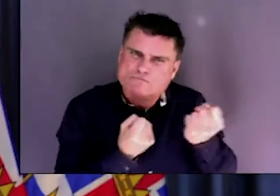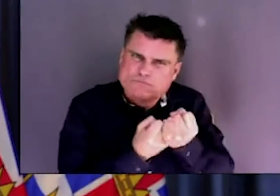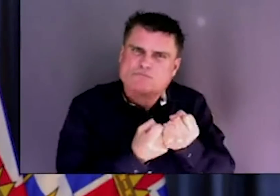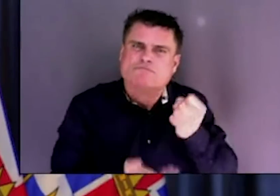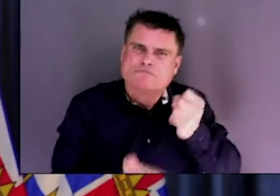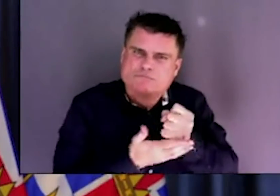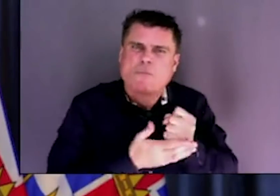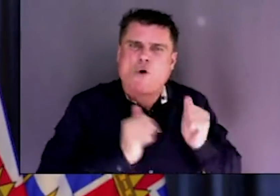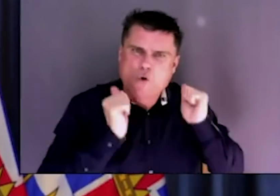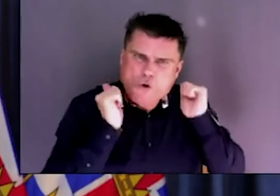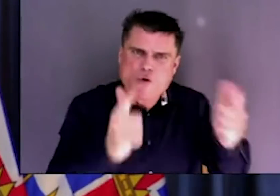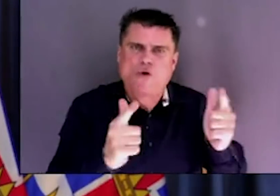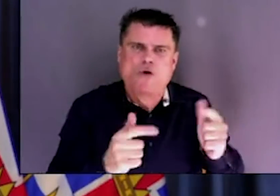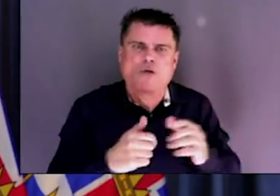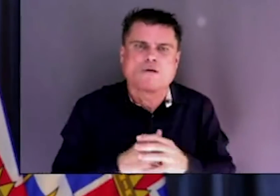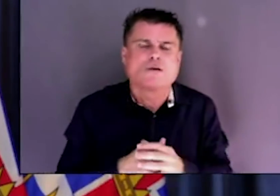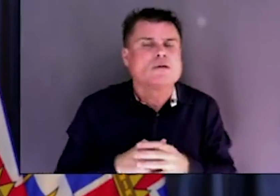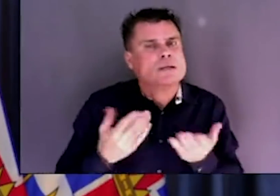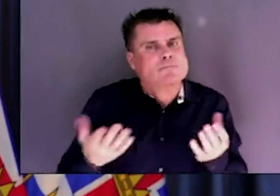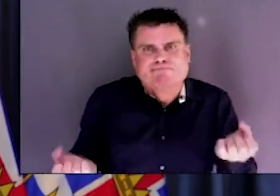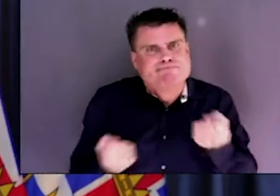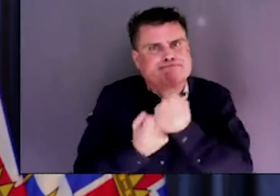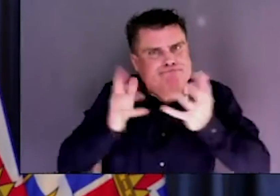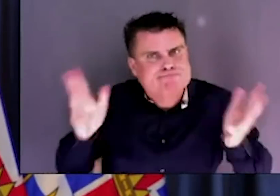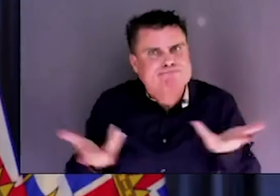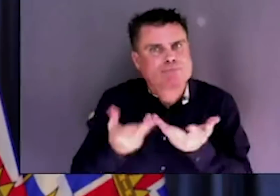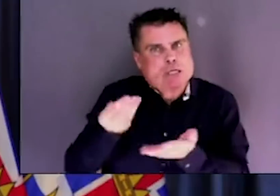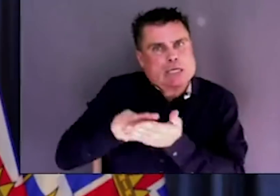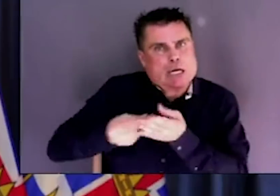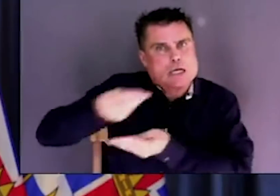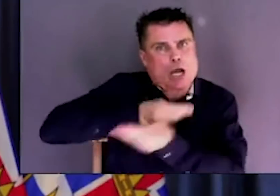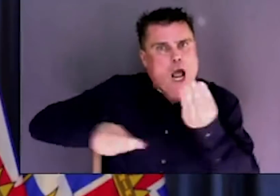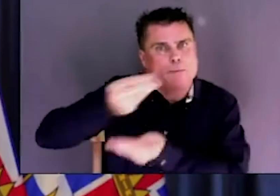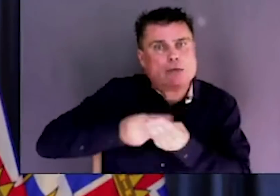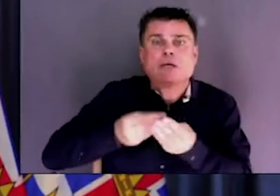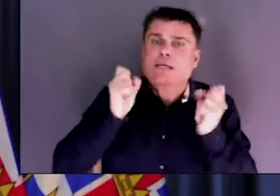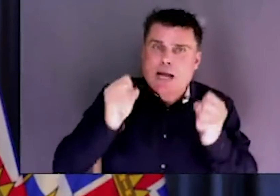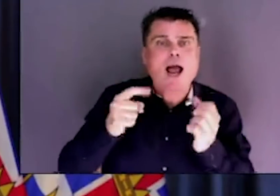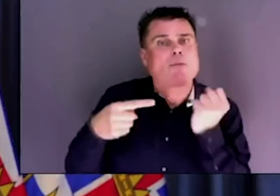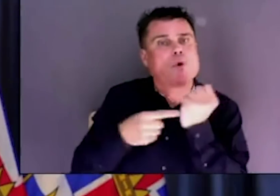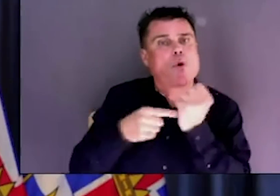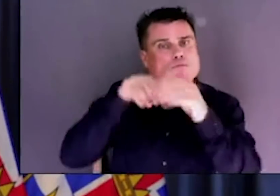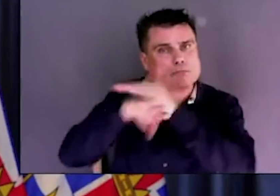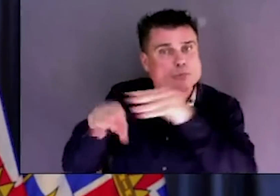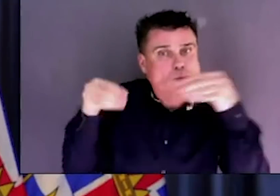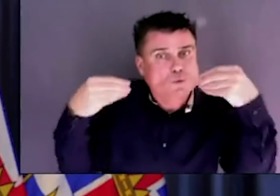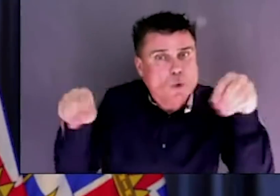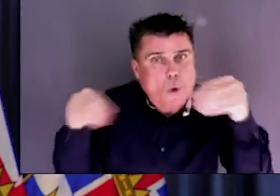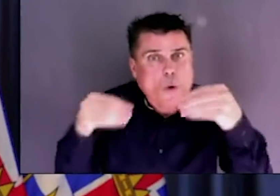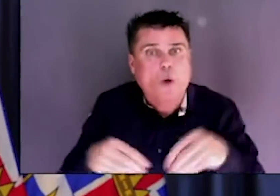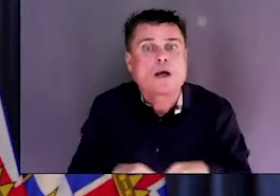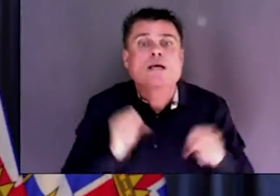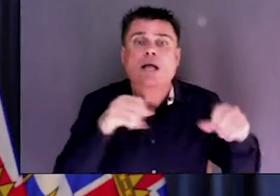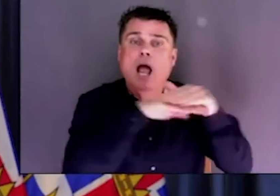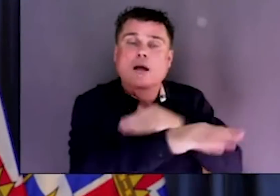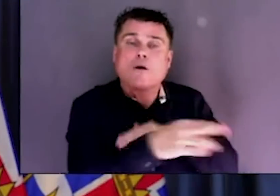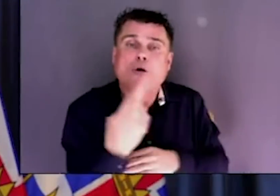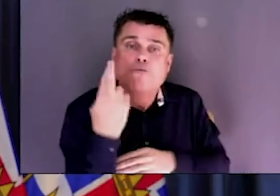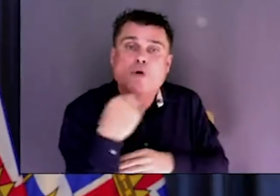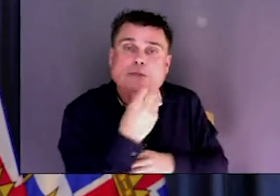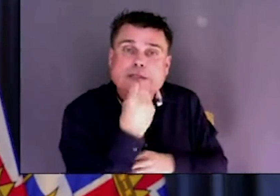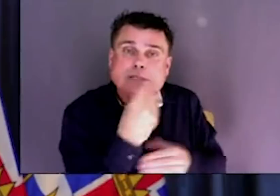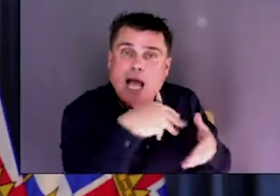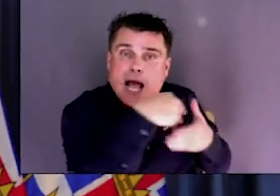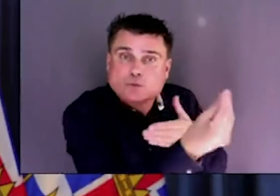economy by going to retail outlets, perhaps going out for a meal. That all stimulates economic activity. So the